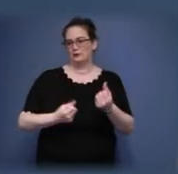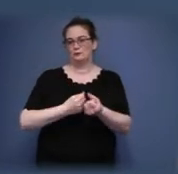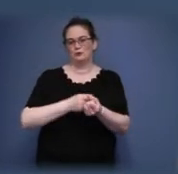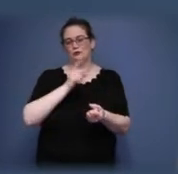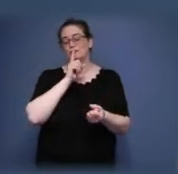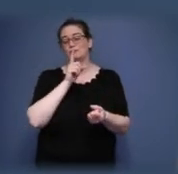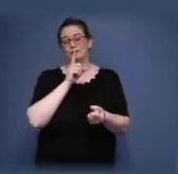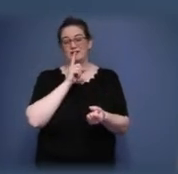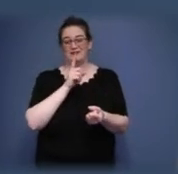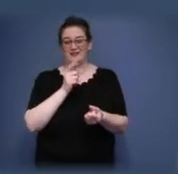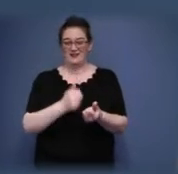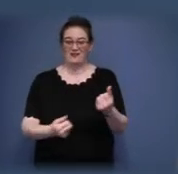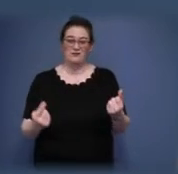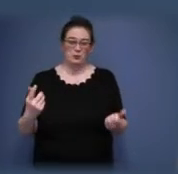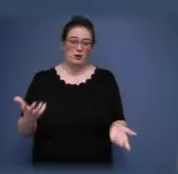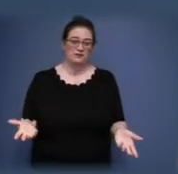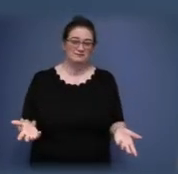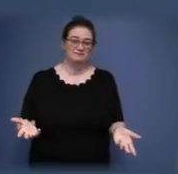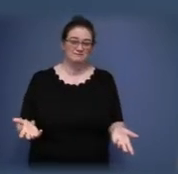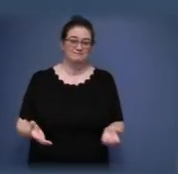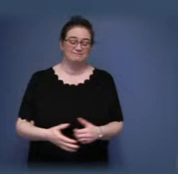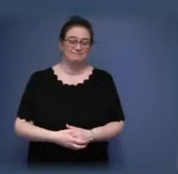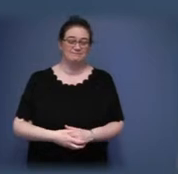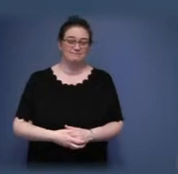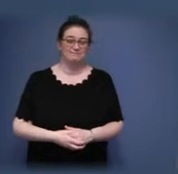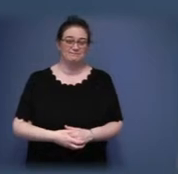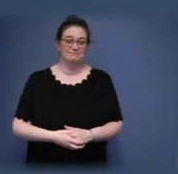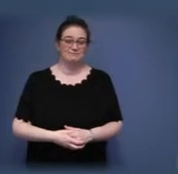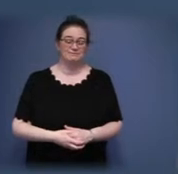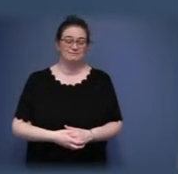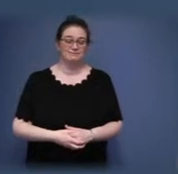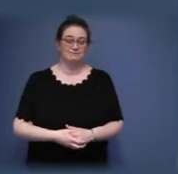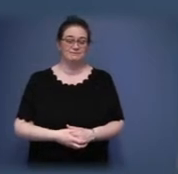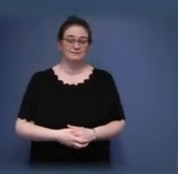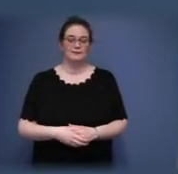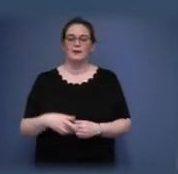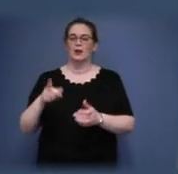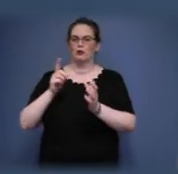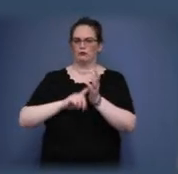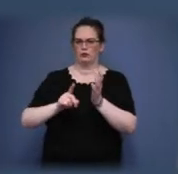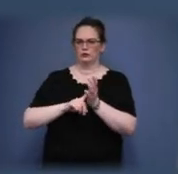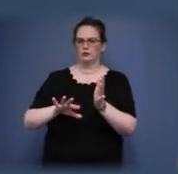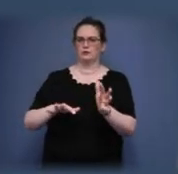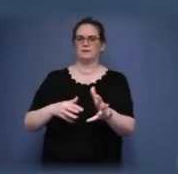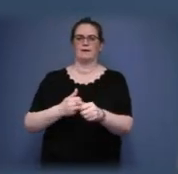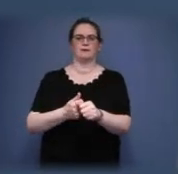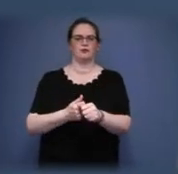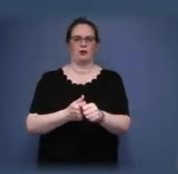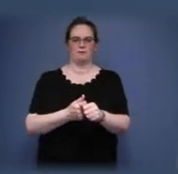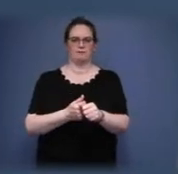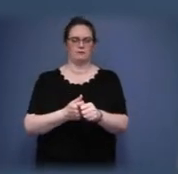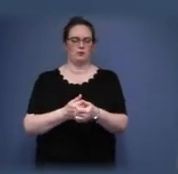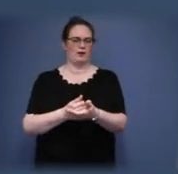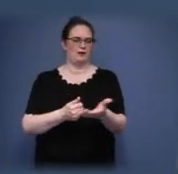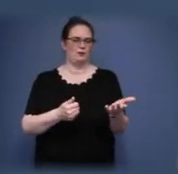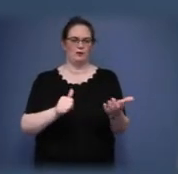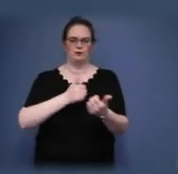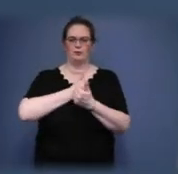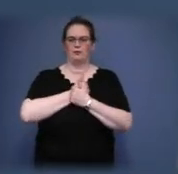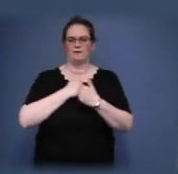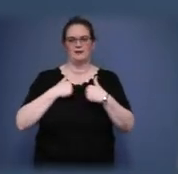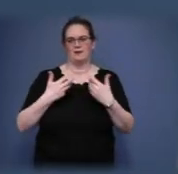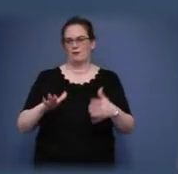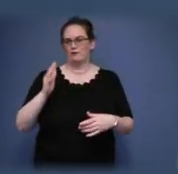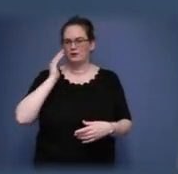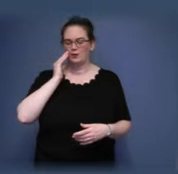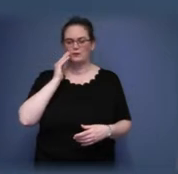really everyone. The research is catching up to what anybody that's ever loved an animal already knows,